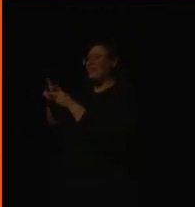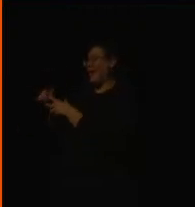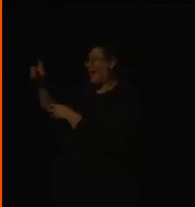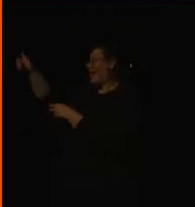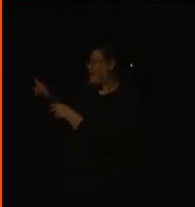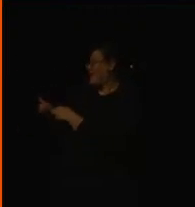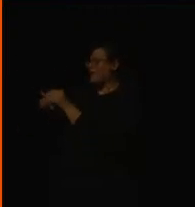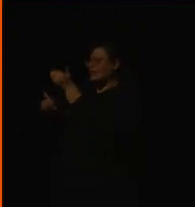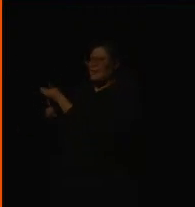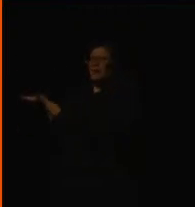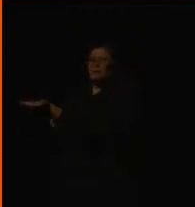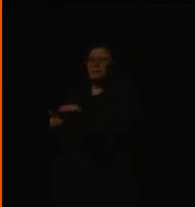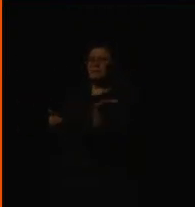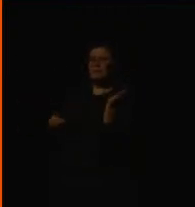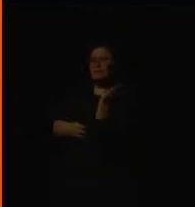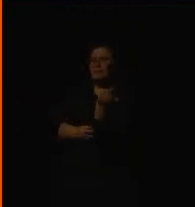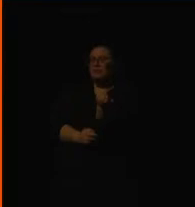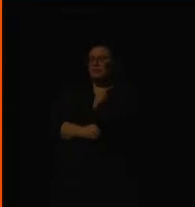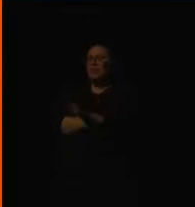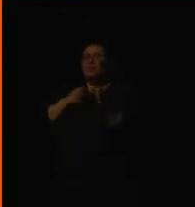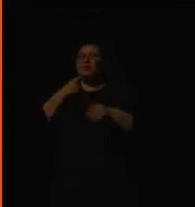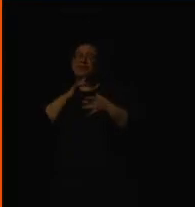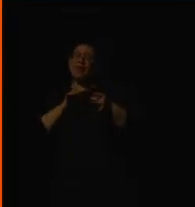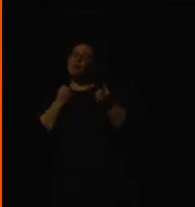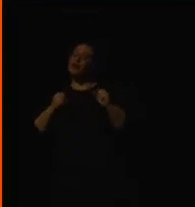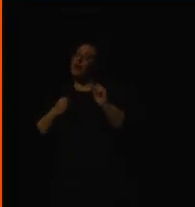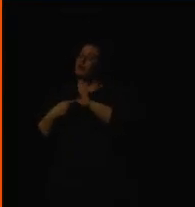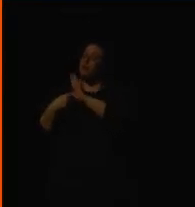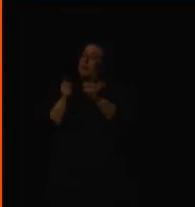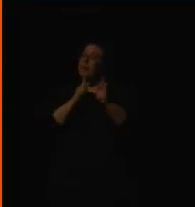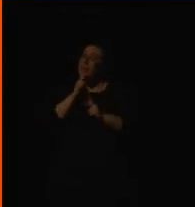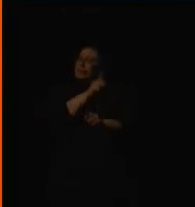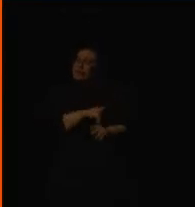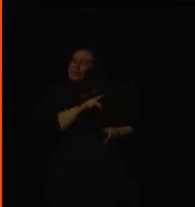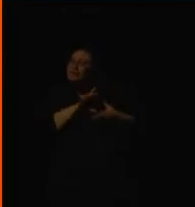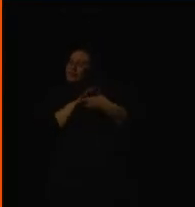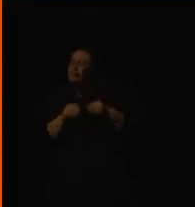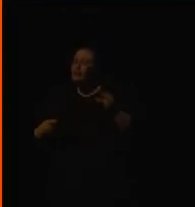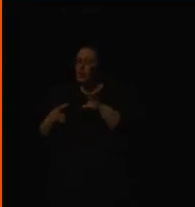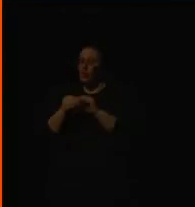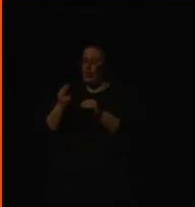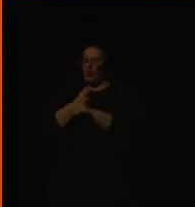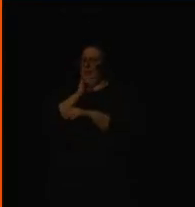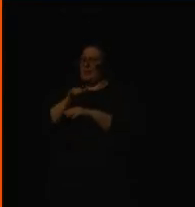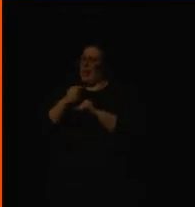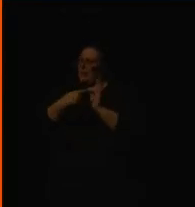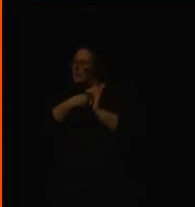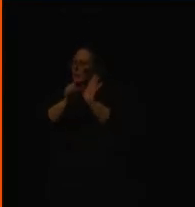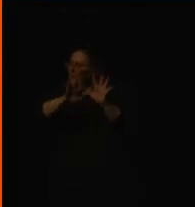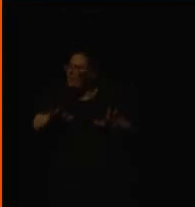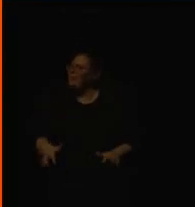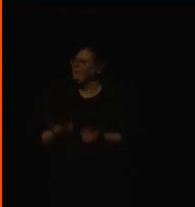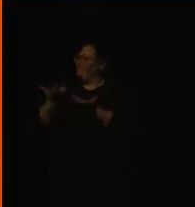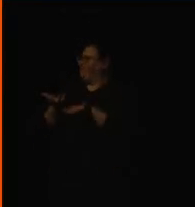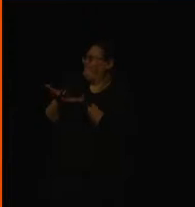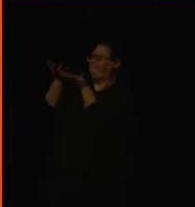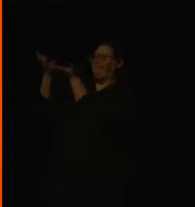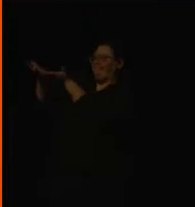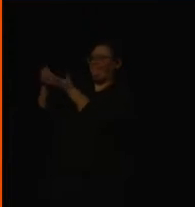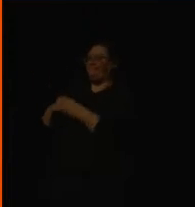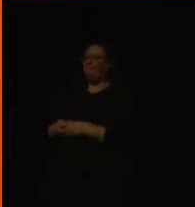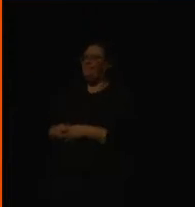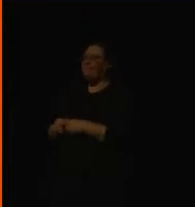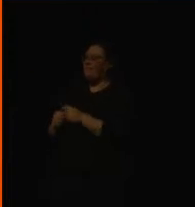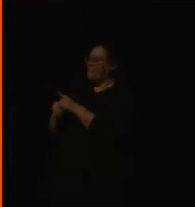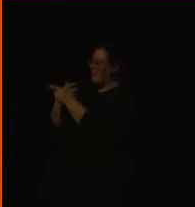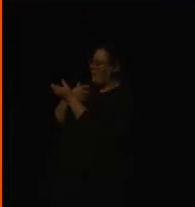to everyone. One of the things we're trying to capture are people's personal stories and then use Ady's platform to lift those up. I've been incredibly frustrated by